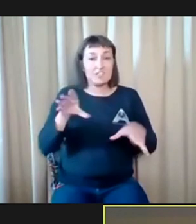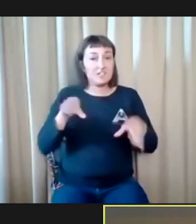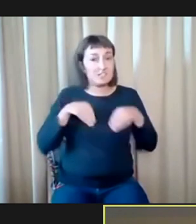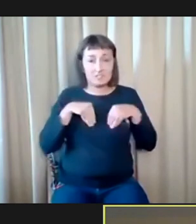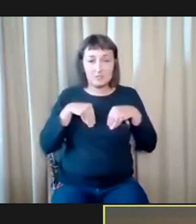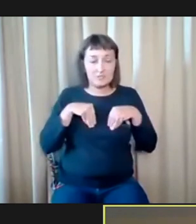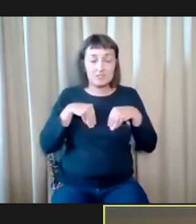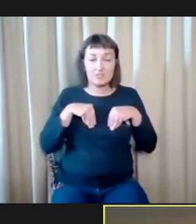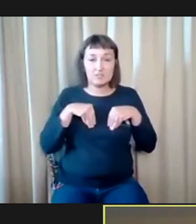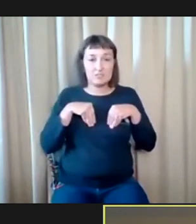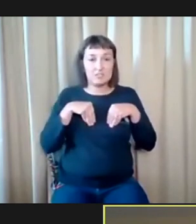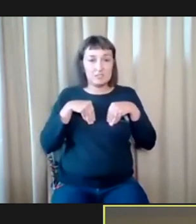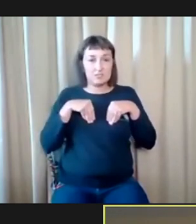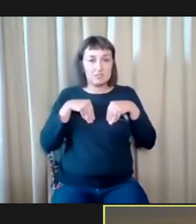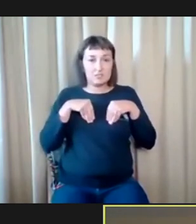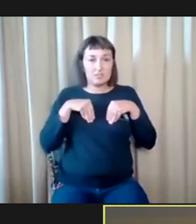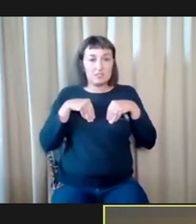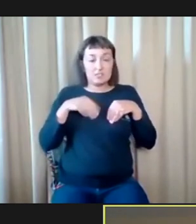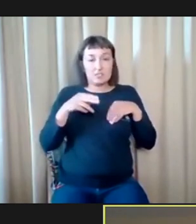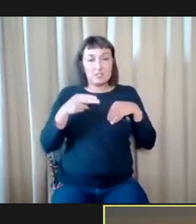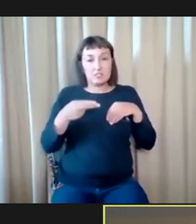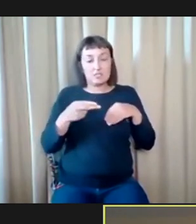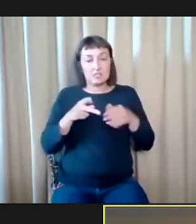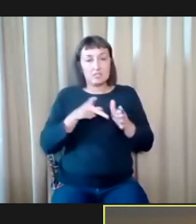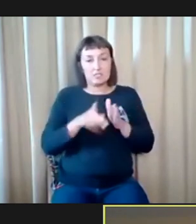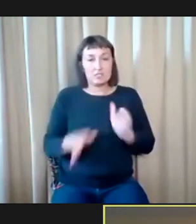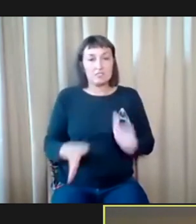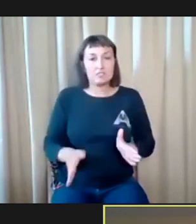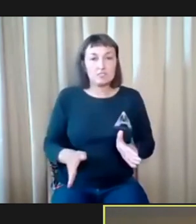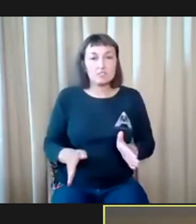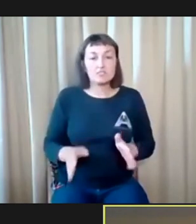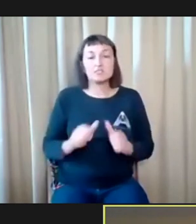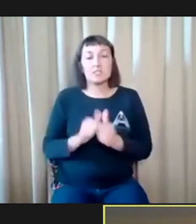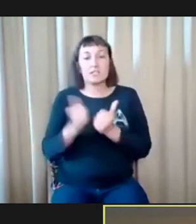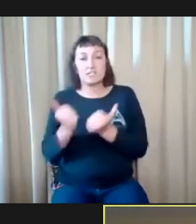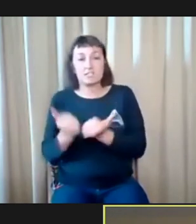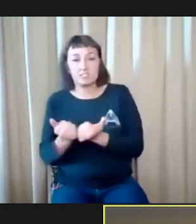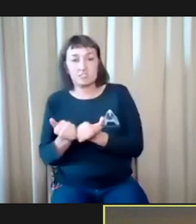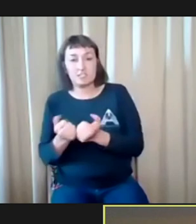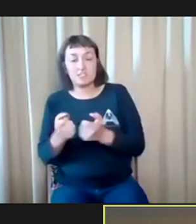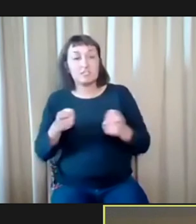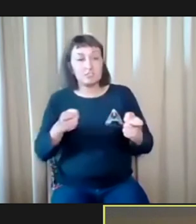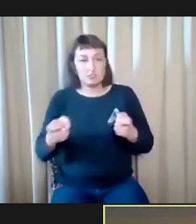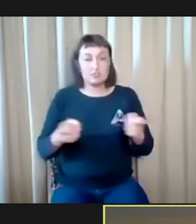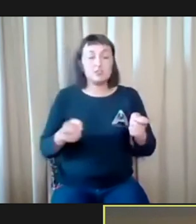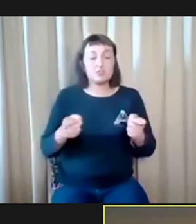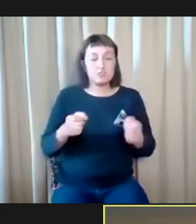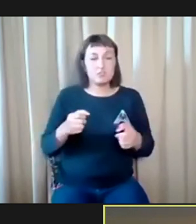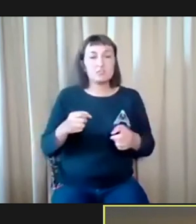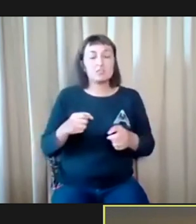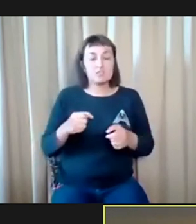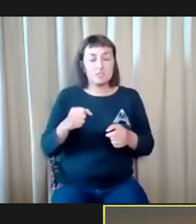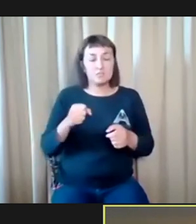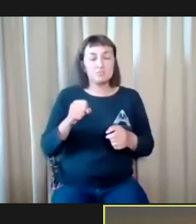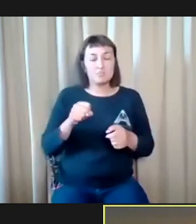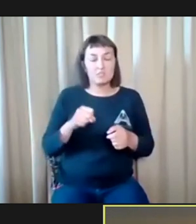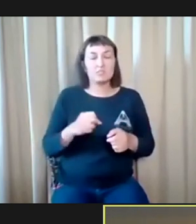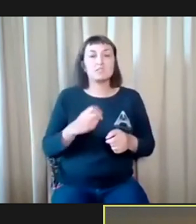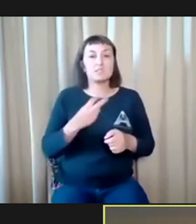the hunters themselves and the agencies that regulate them are also speaking up. It was quite a